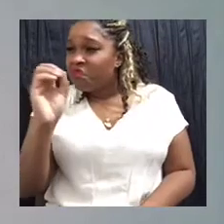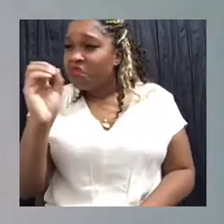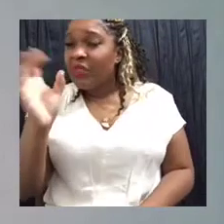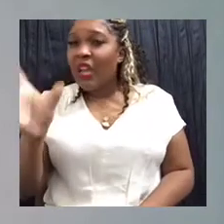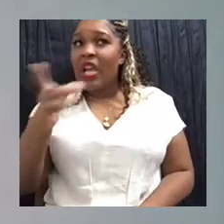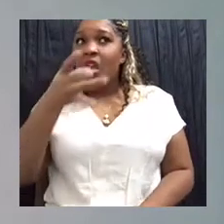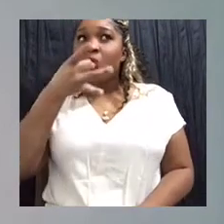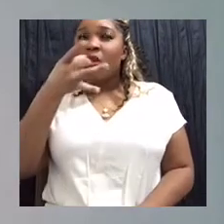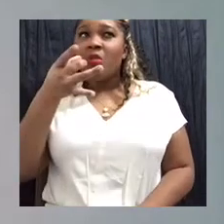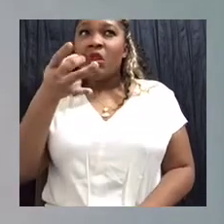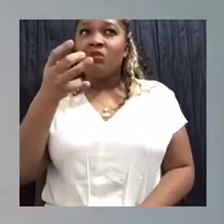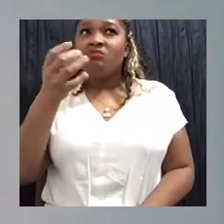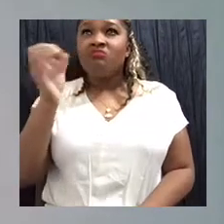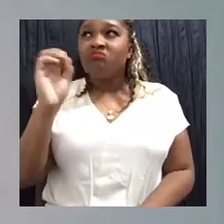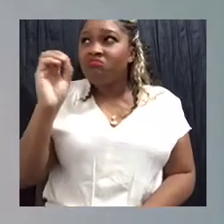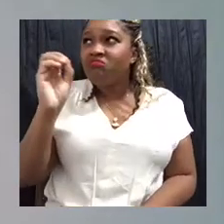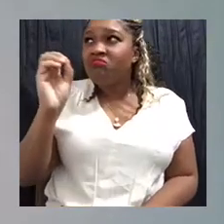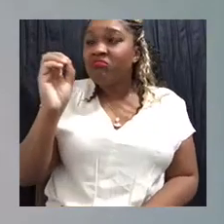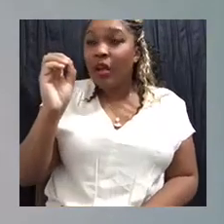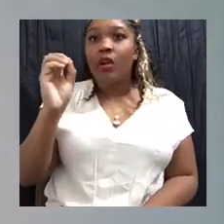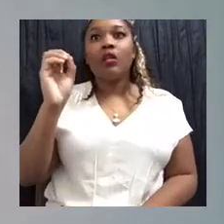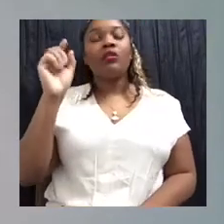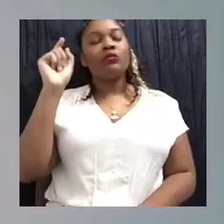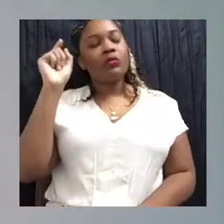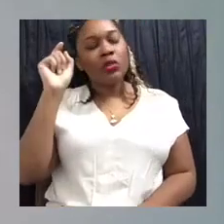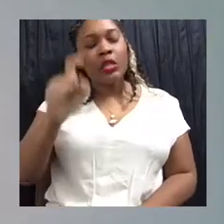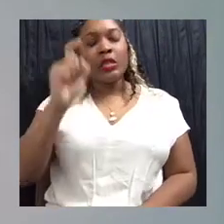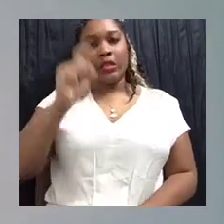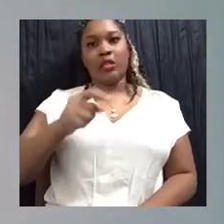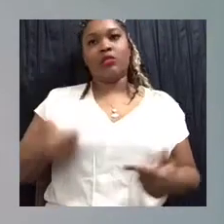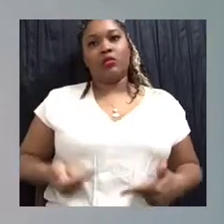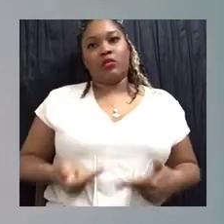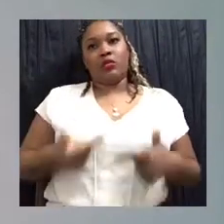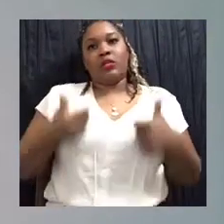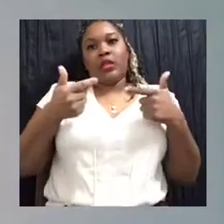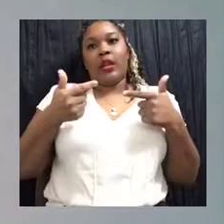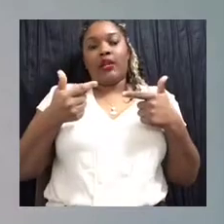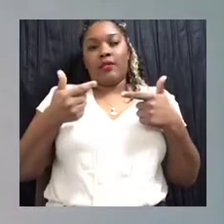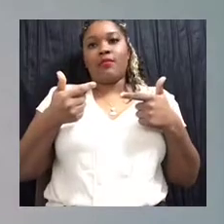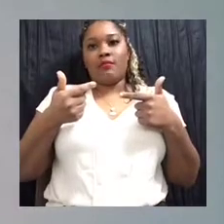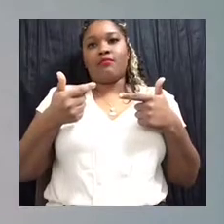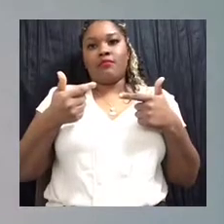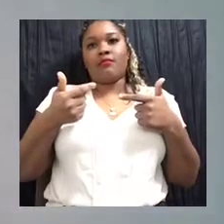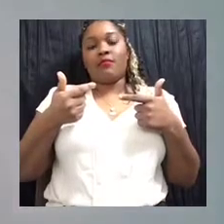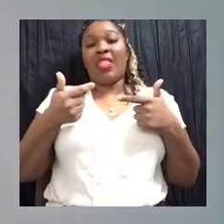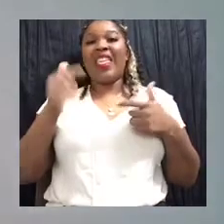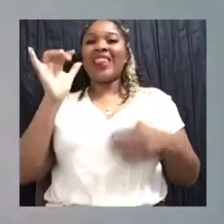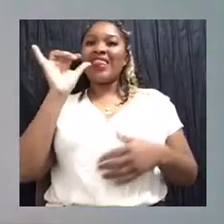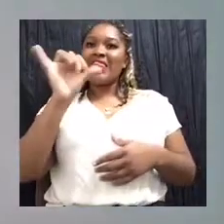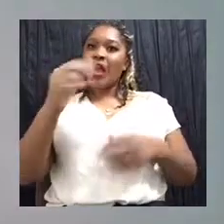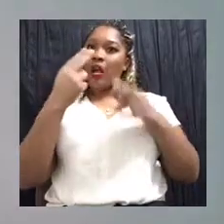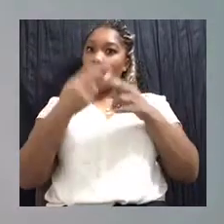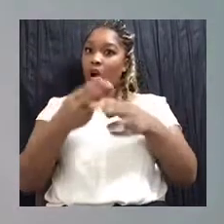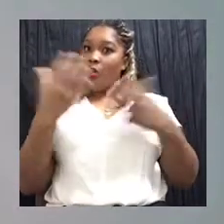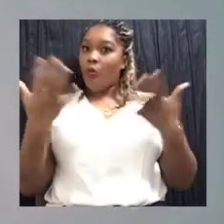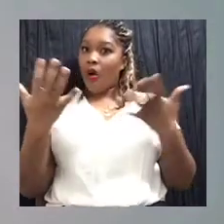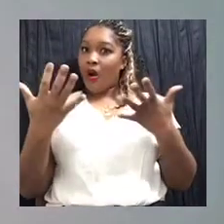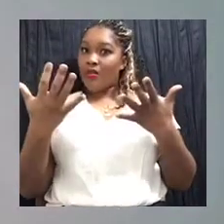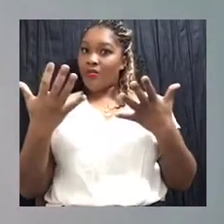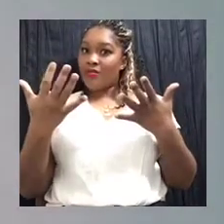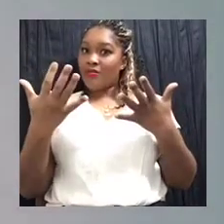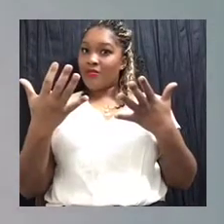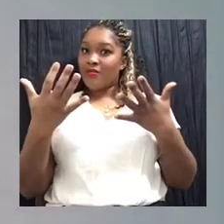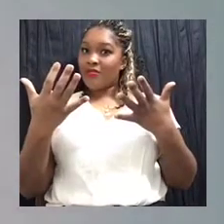taste it, we need it to stay alive. And that is called, this element